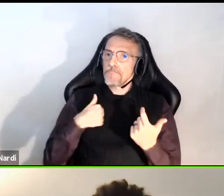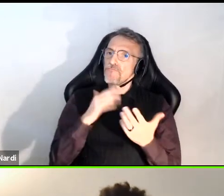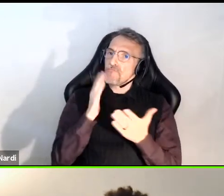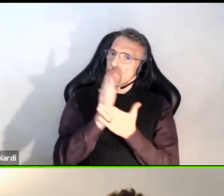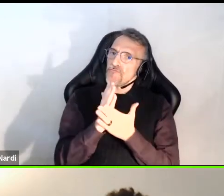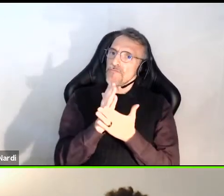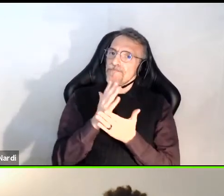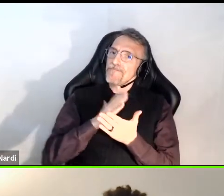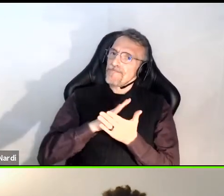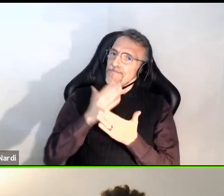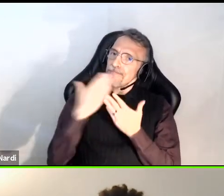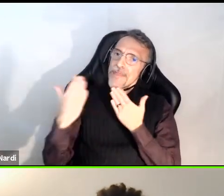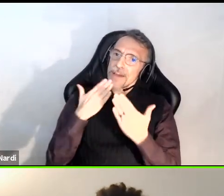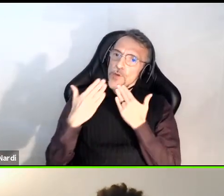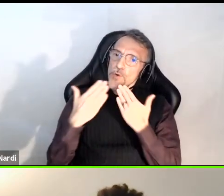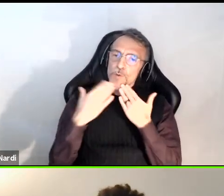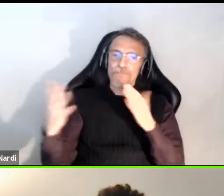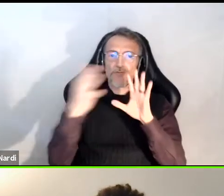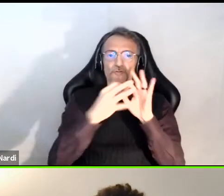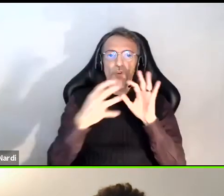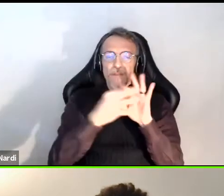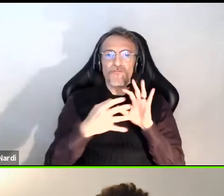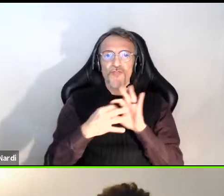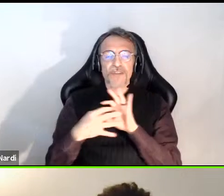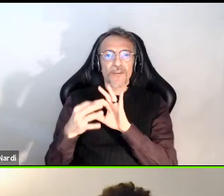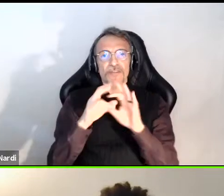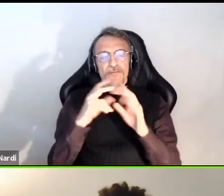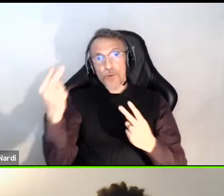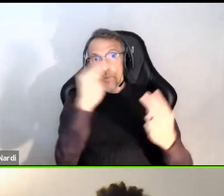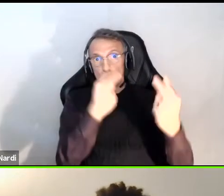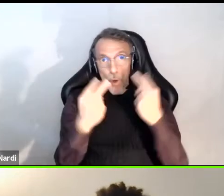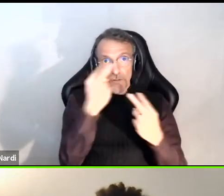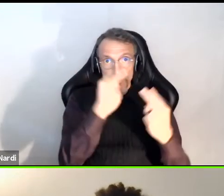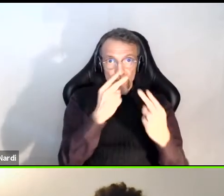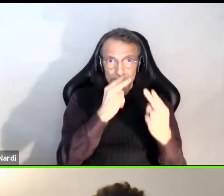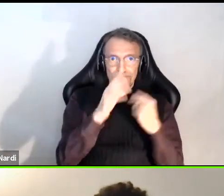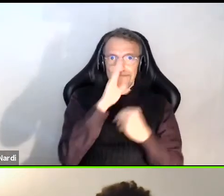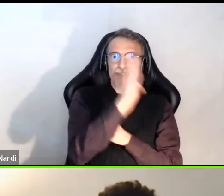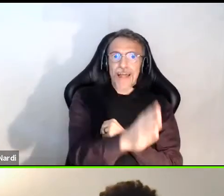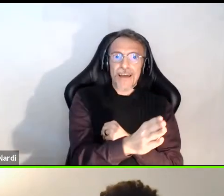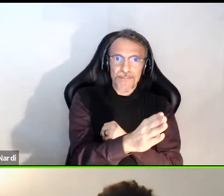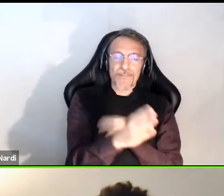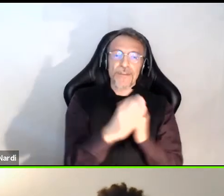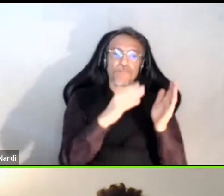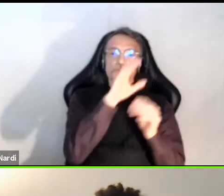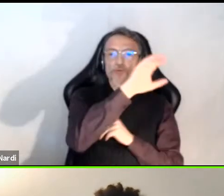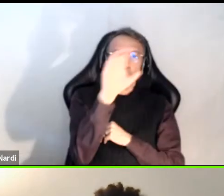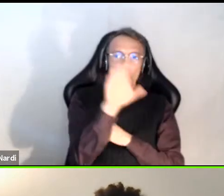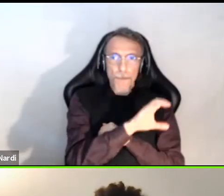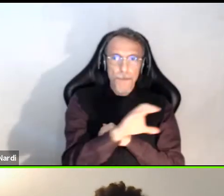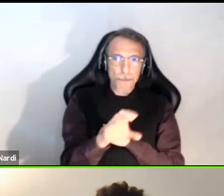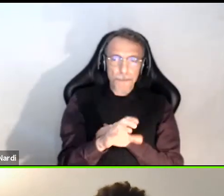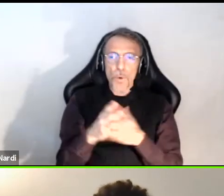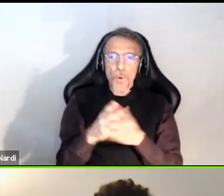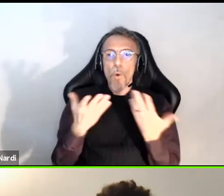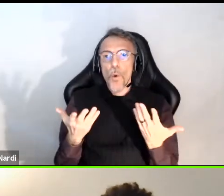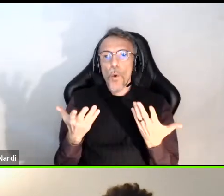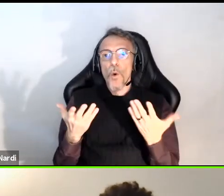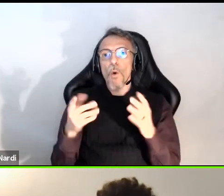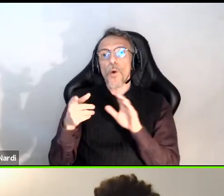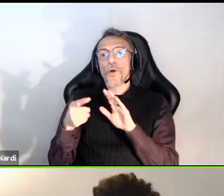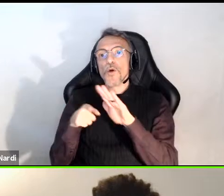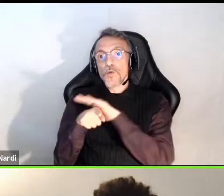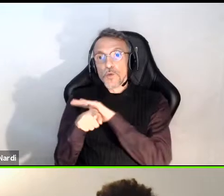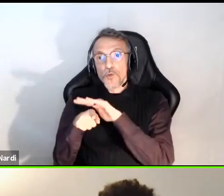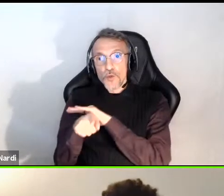you, first of all, for joining us, whether you're watching live on Zoom, whether you're on YouTube, or, you know, maybe you're tuning